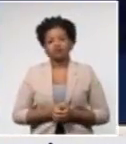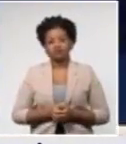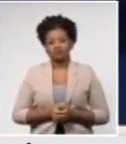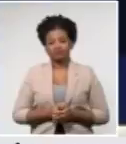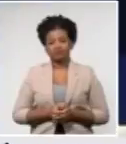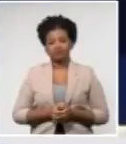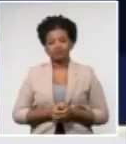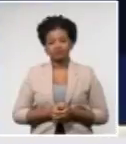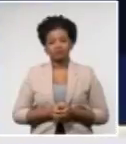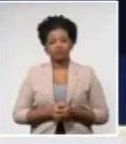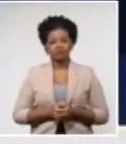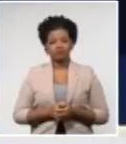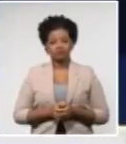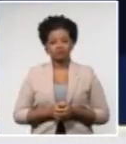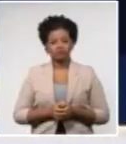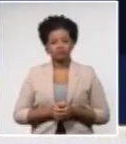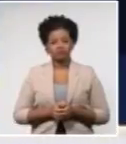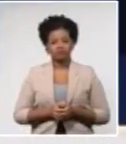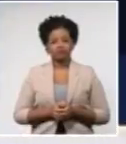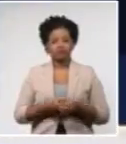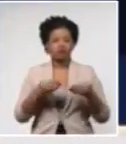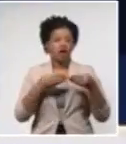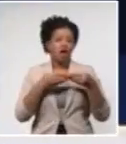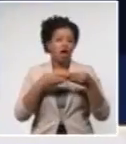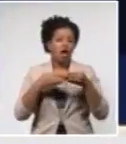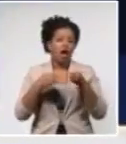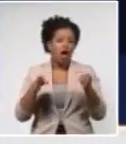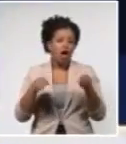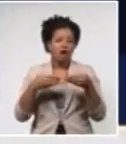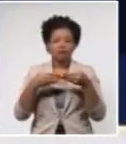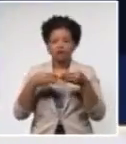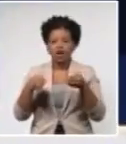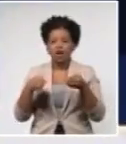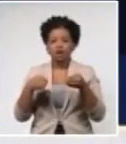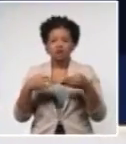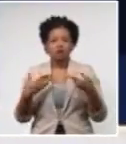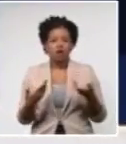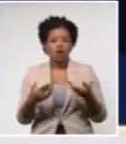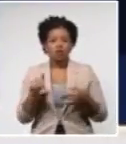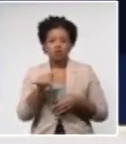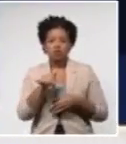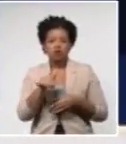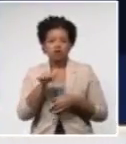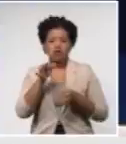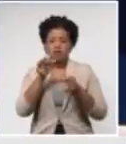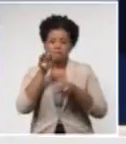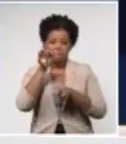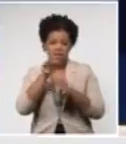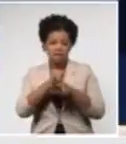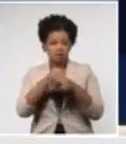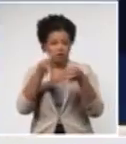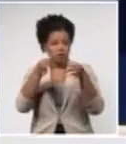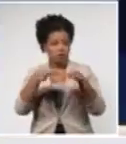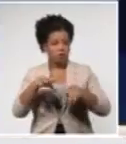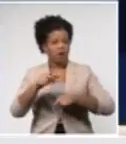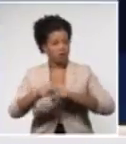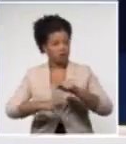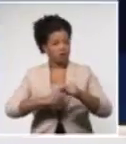be implementing this first stage.